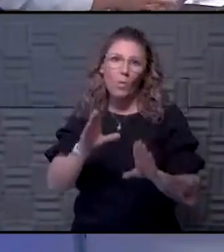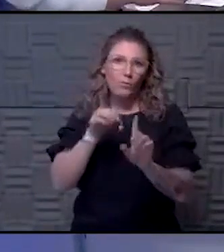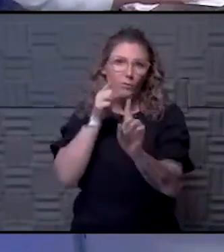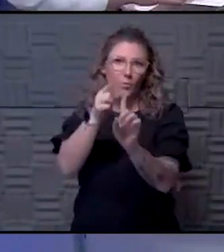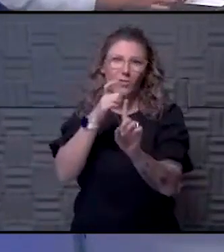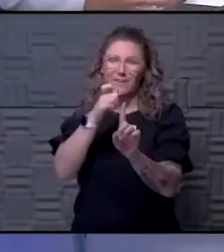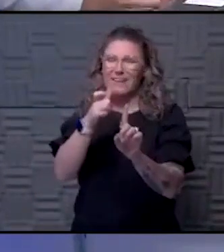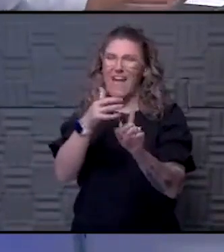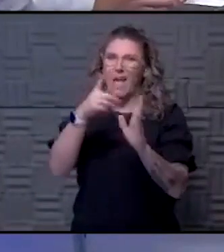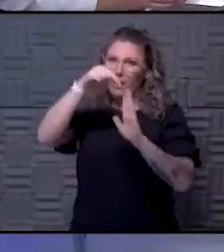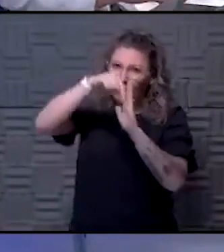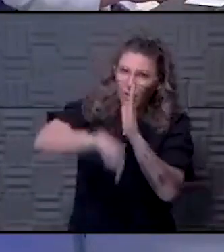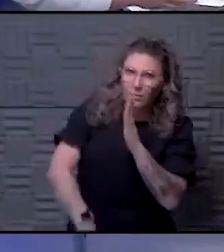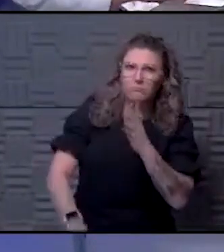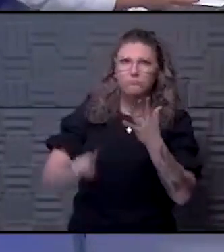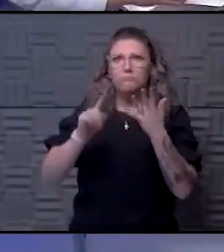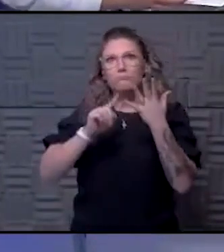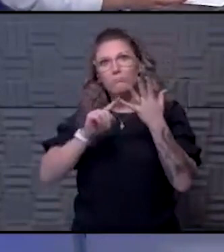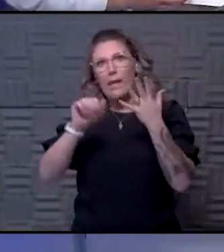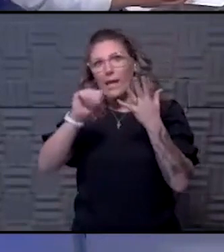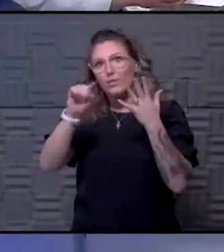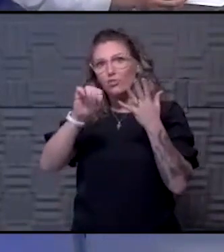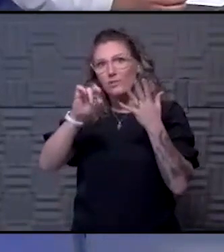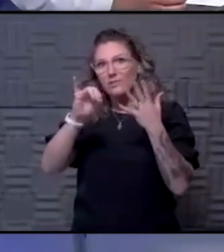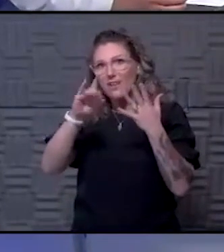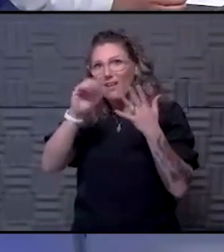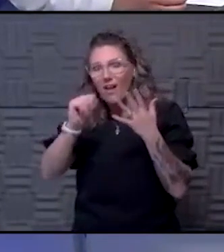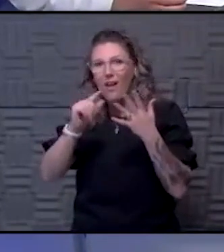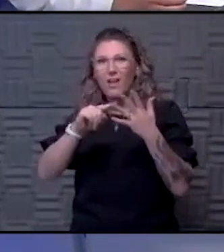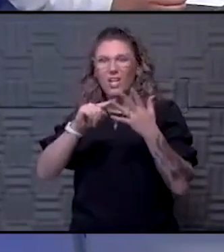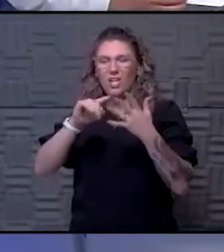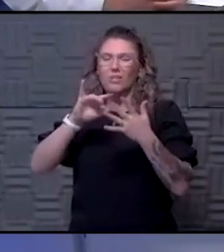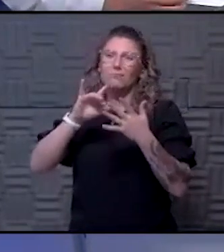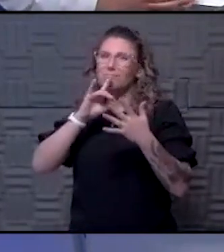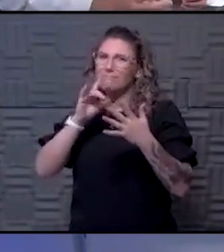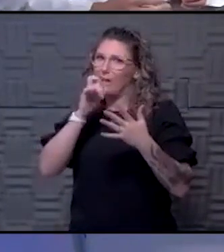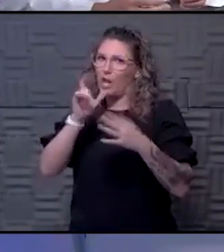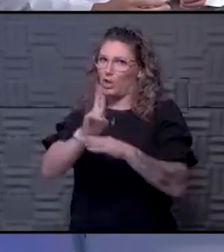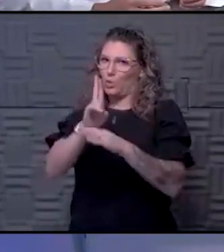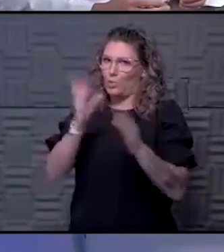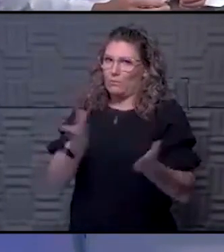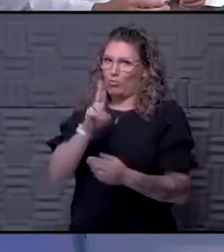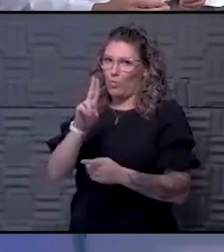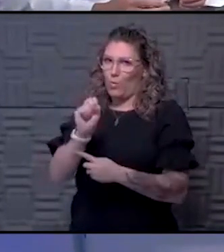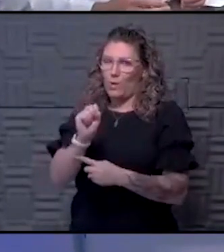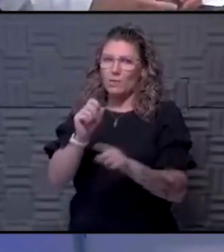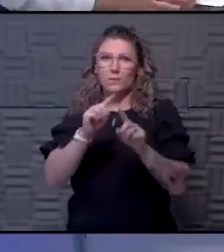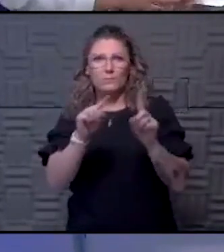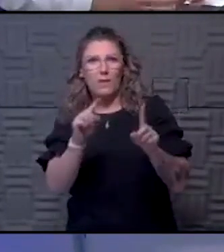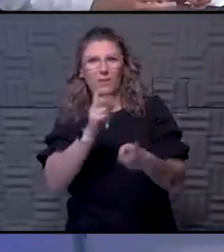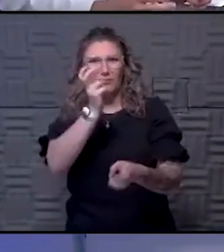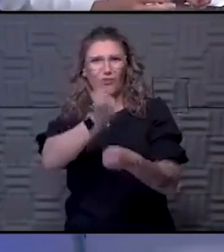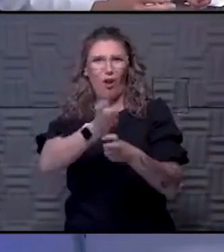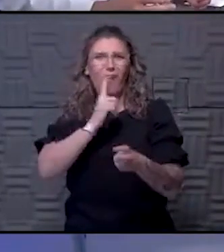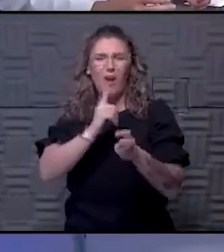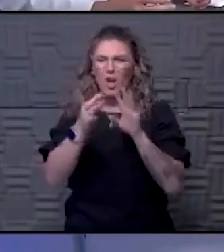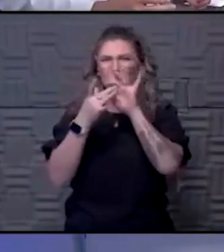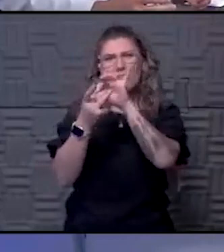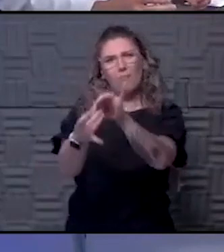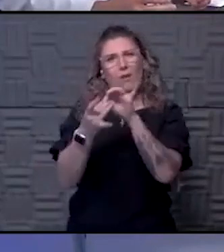get too much into AstraZeneca versus Johnson & Johnson because we don't use AstraZeneca here. But it's hard not to draw those correlations. Same type